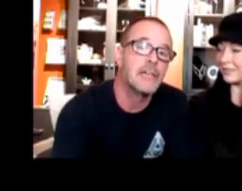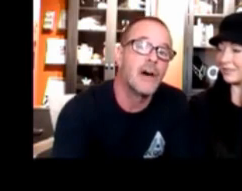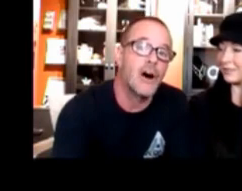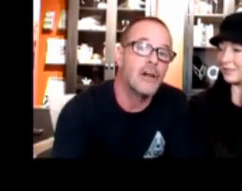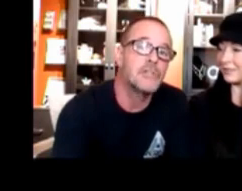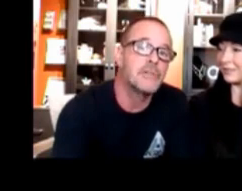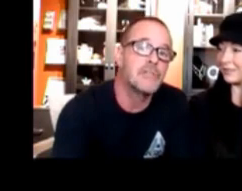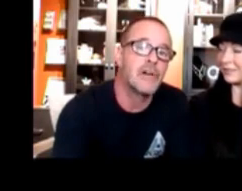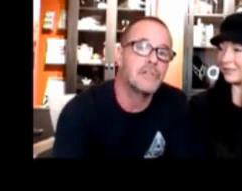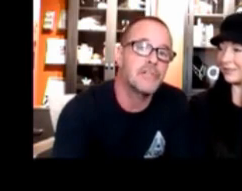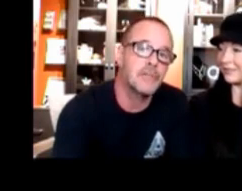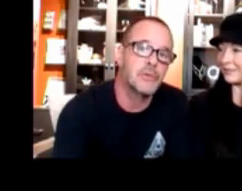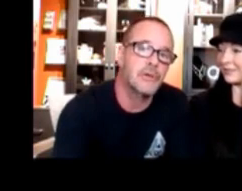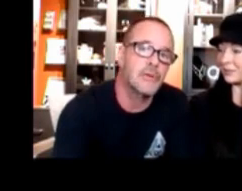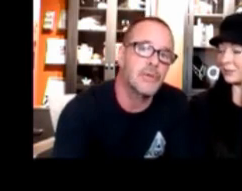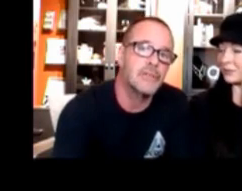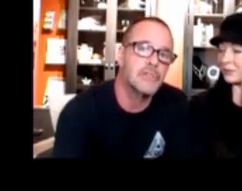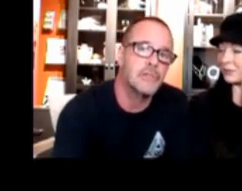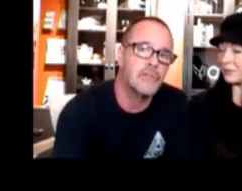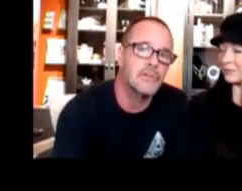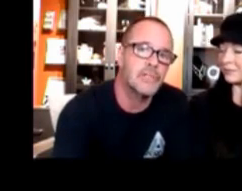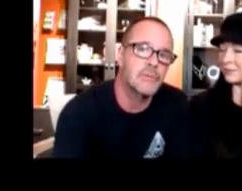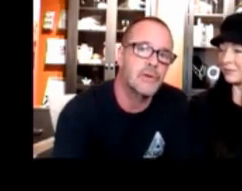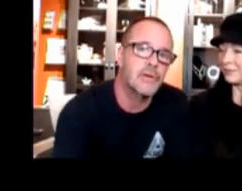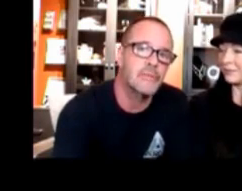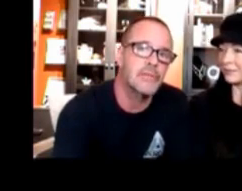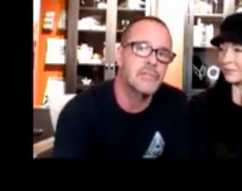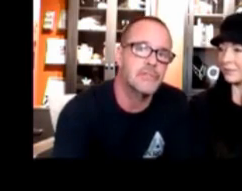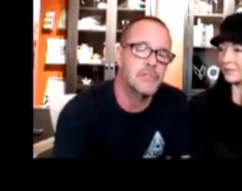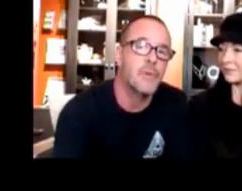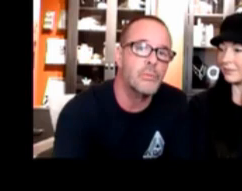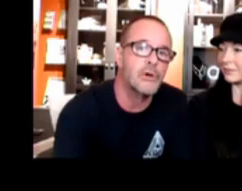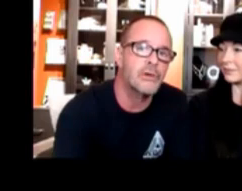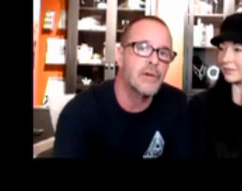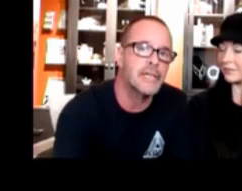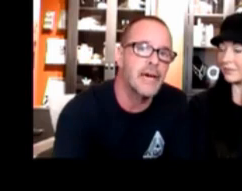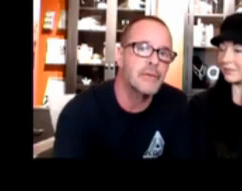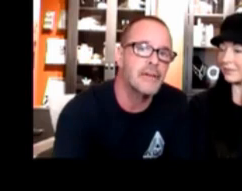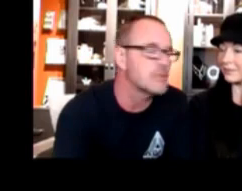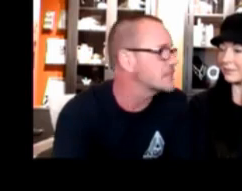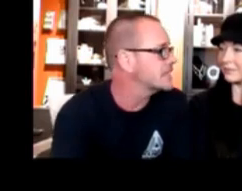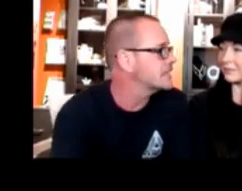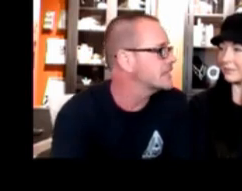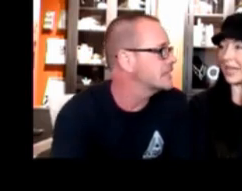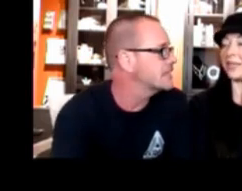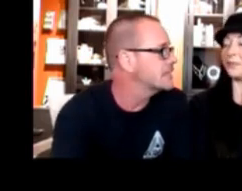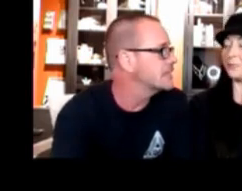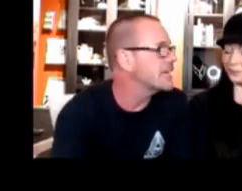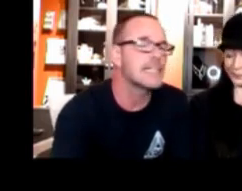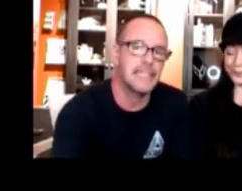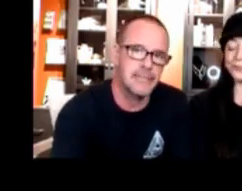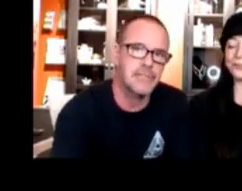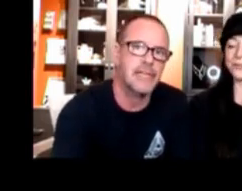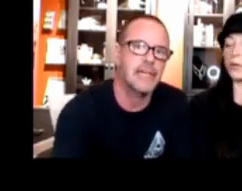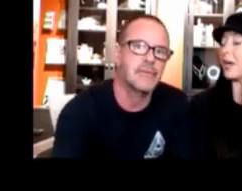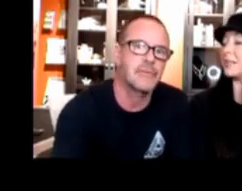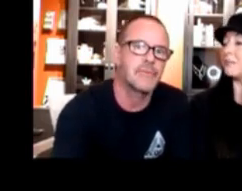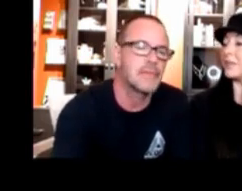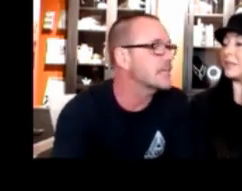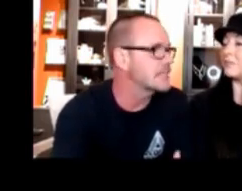started our junior volunteer program. We have a junior volunteer program. It's a small program right now. We have eight